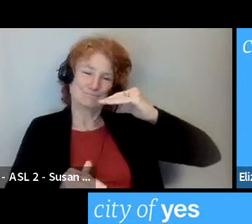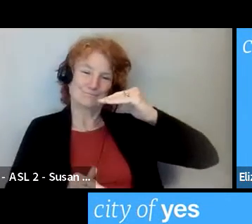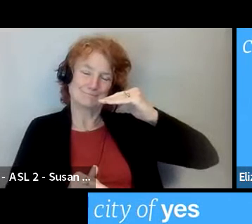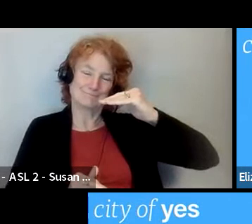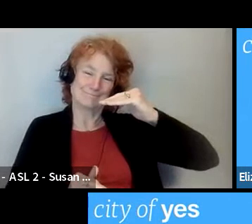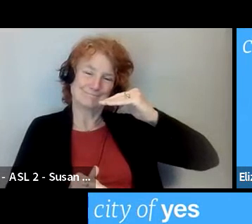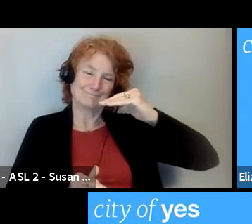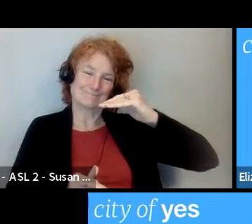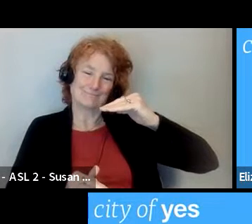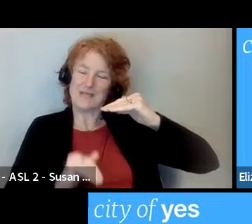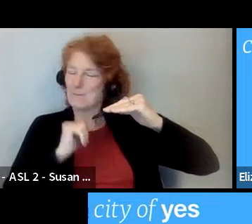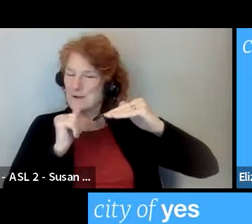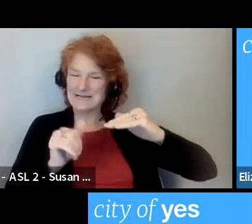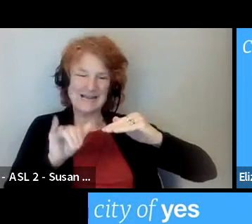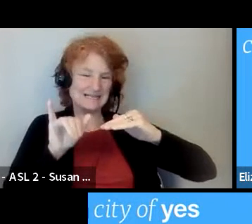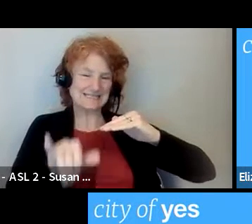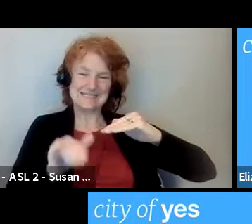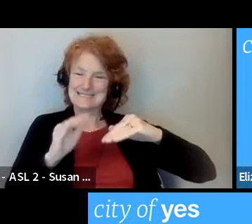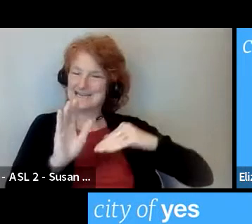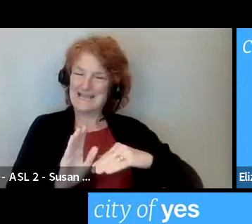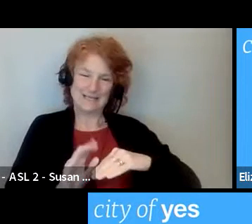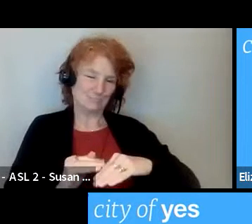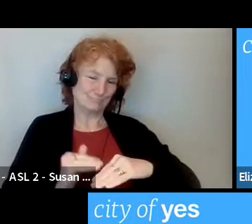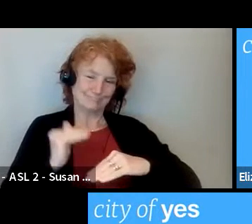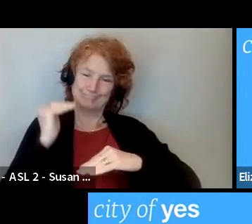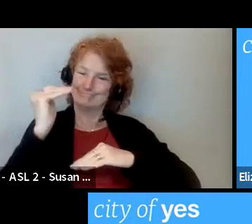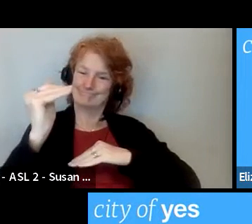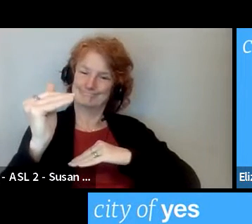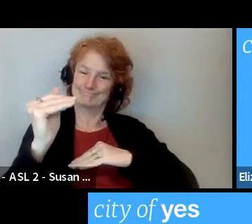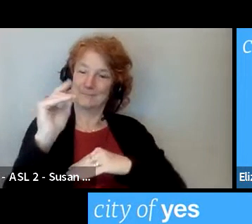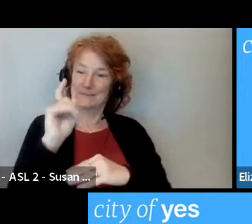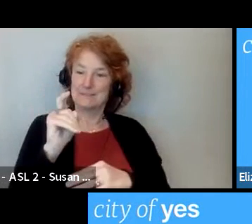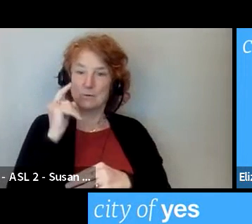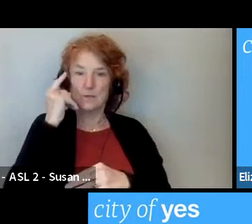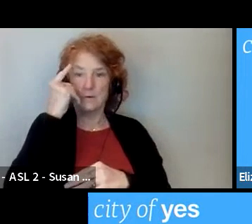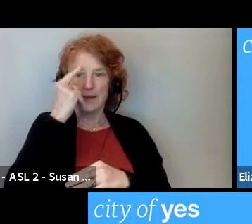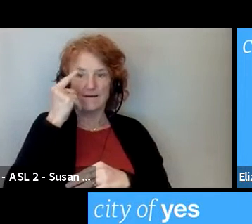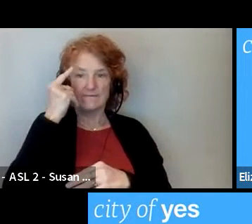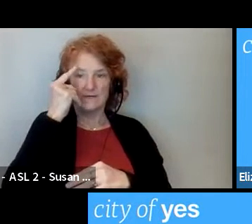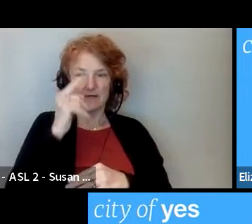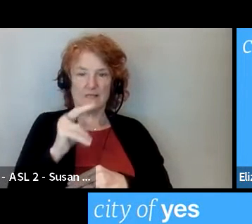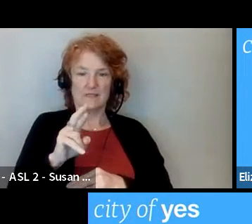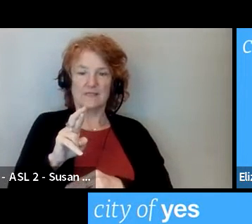you've really got to rethink your radius.